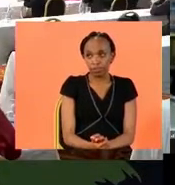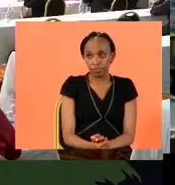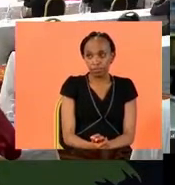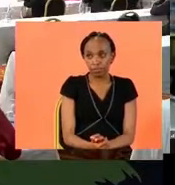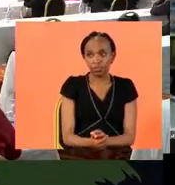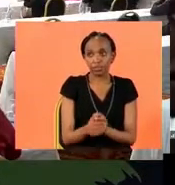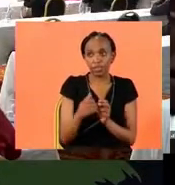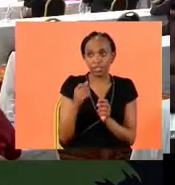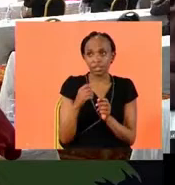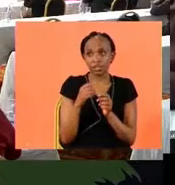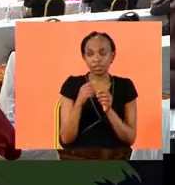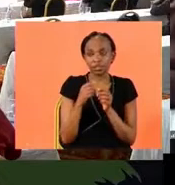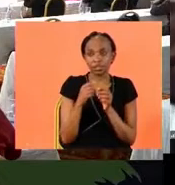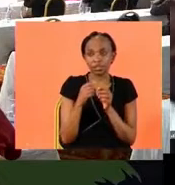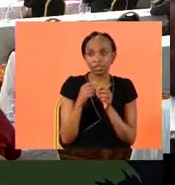instead of using